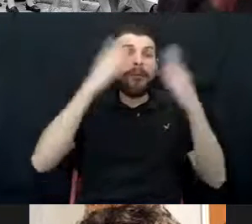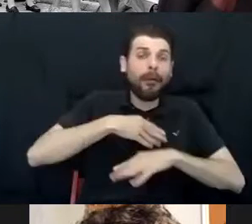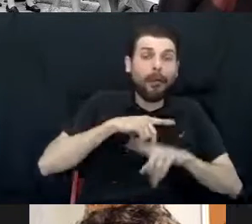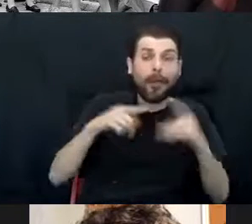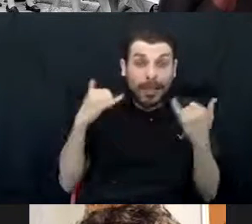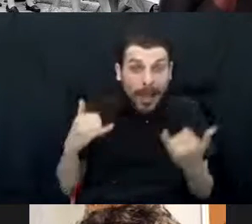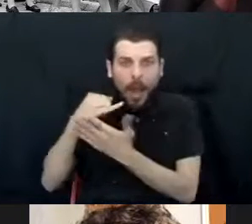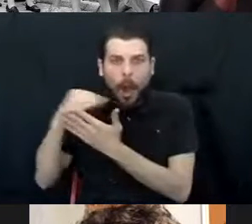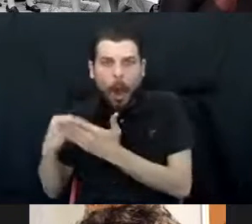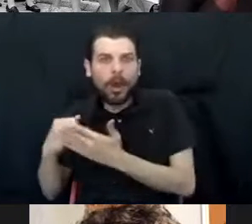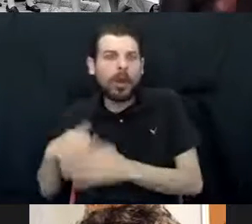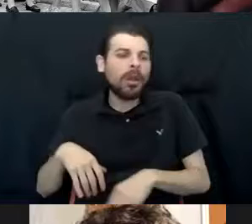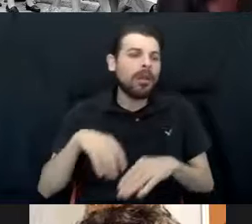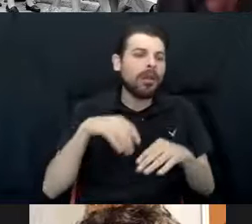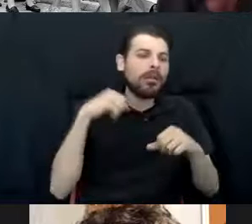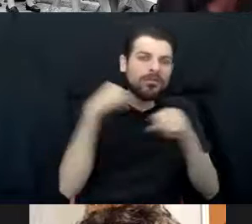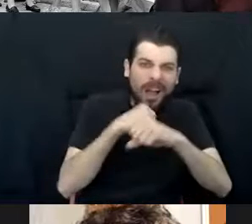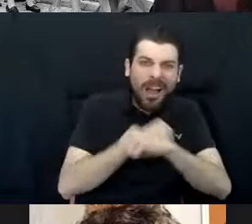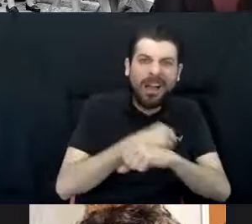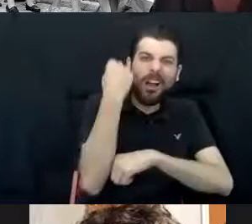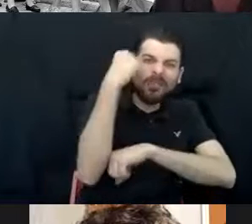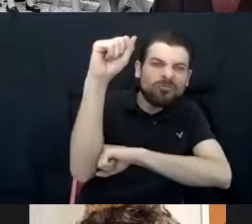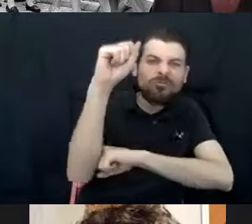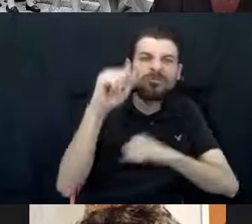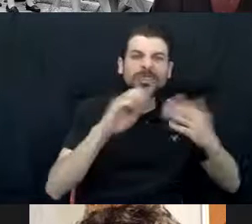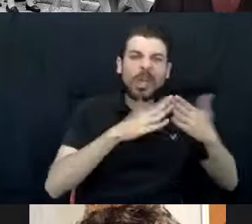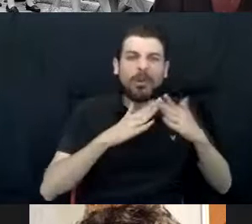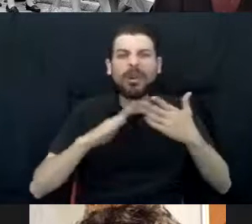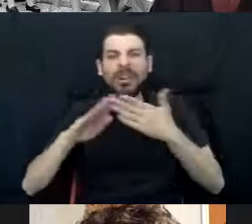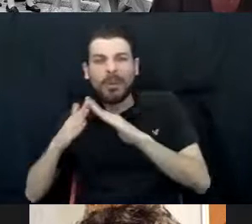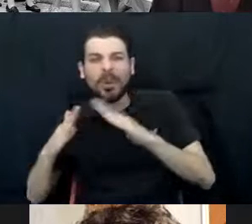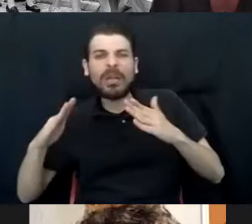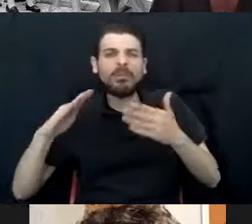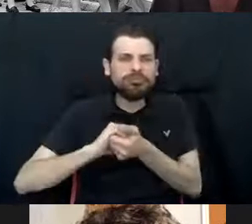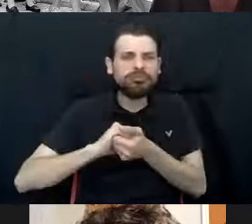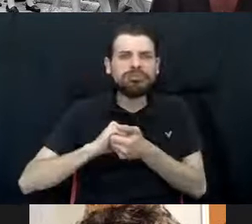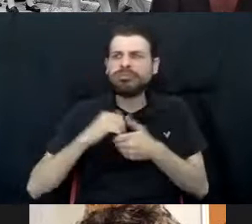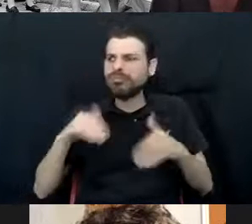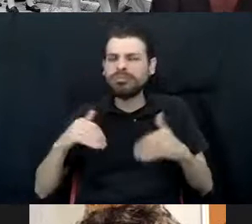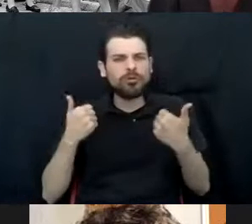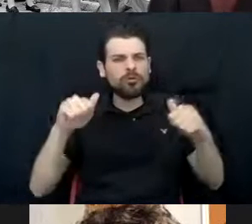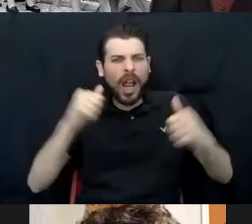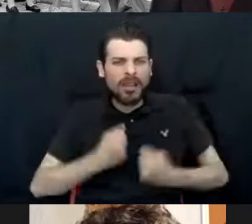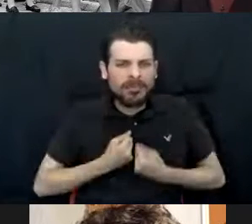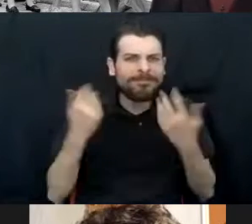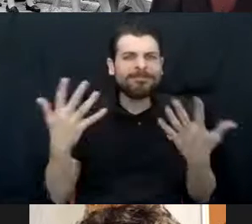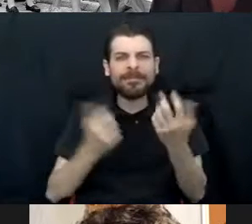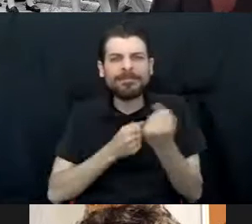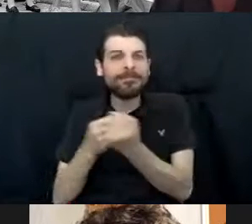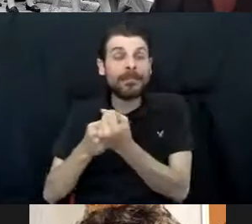together in so many ways to help us elevate our voices and help us get out the vote during a